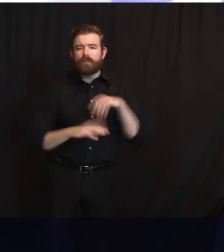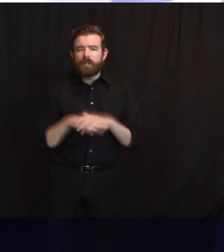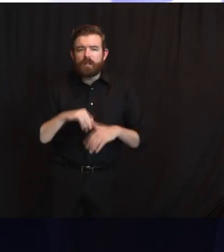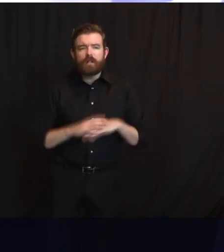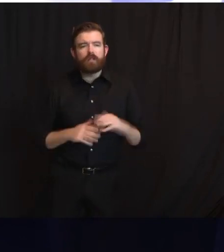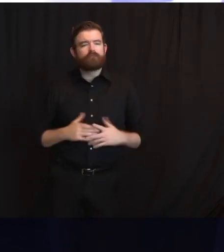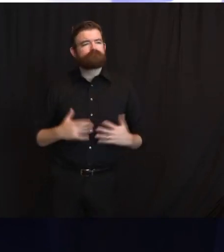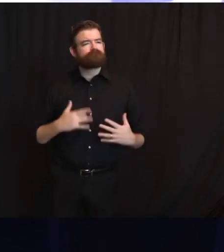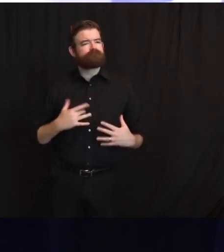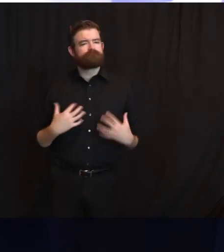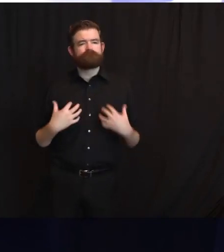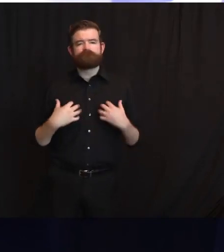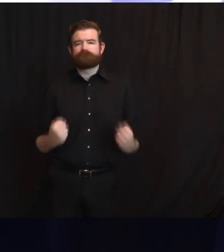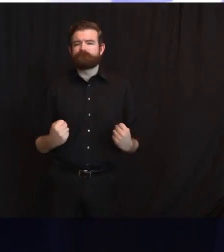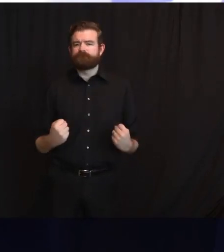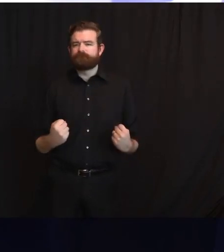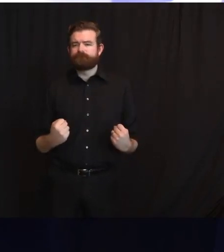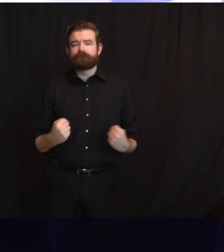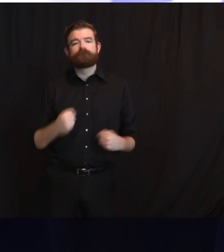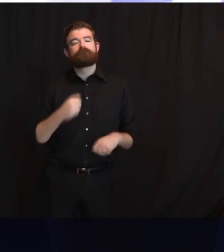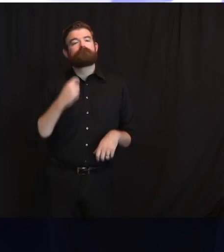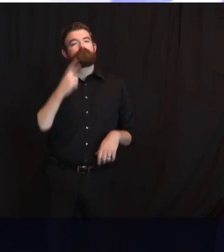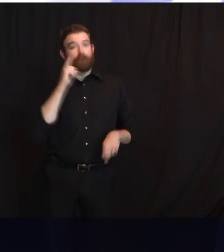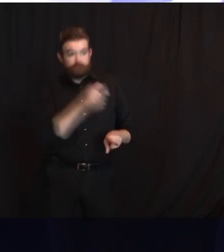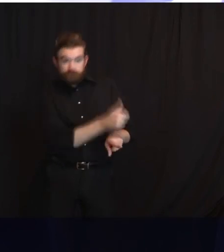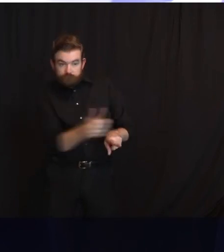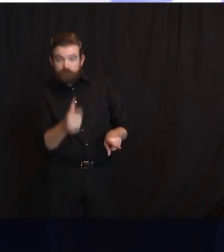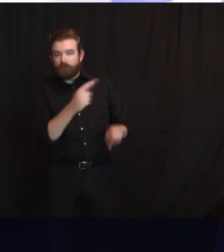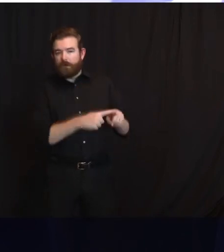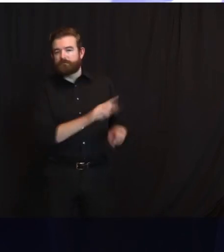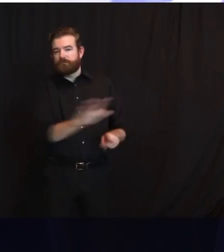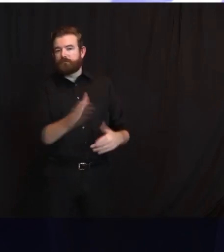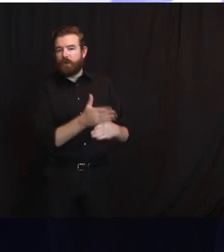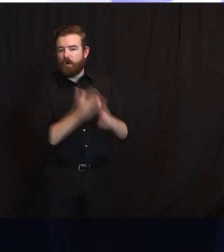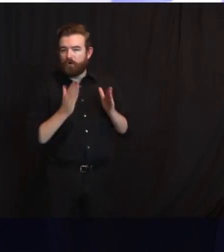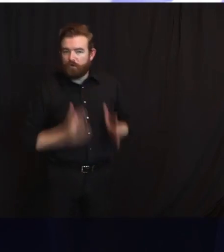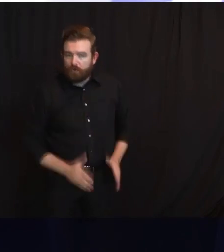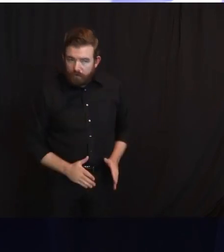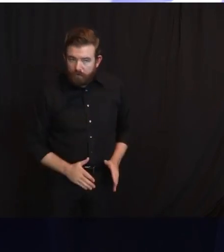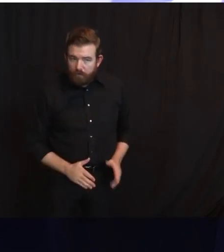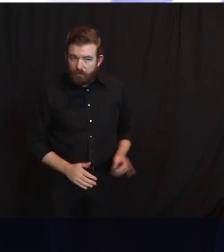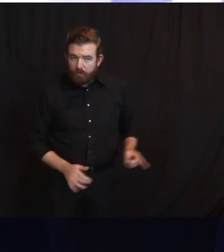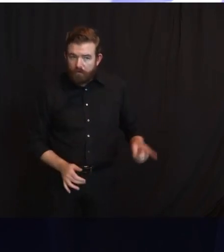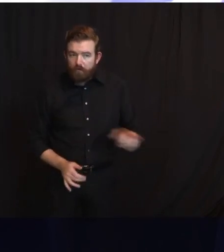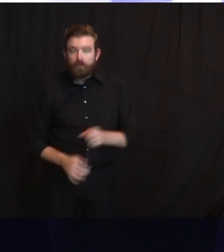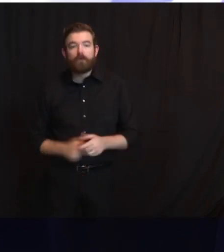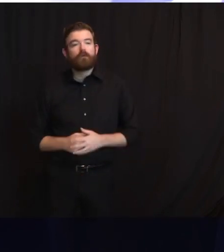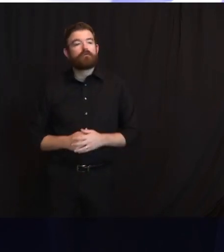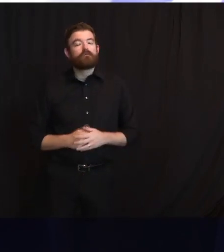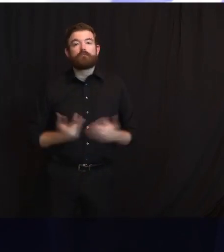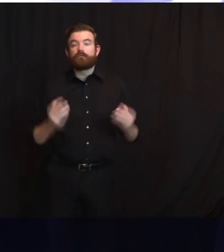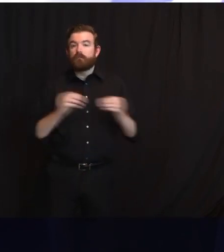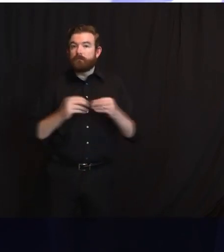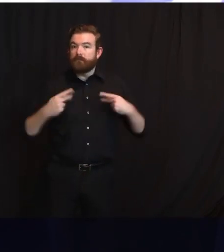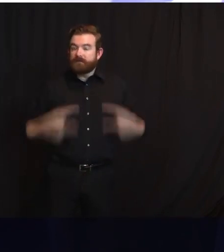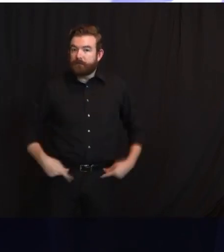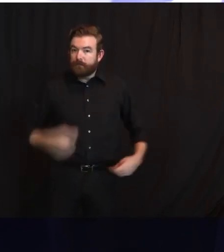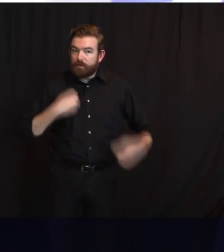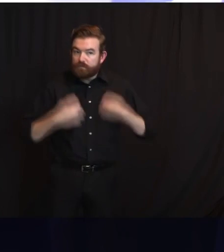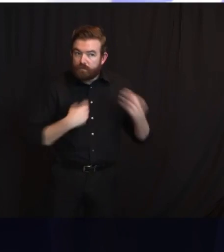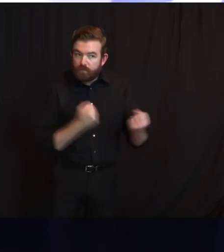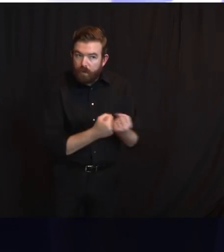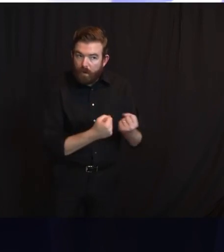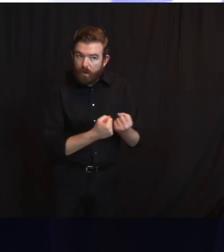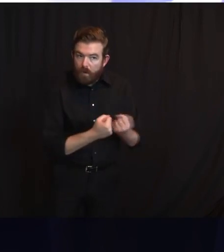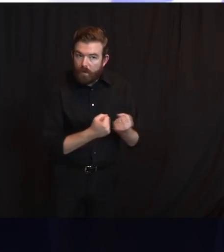new directive, expectant mothers will have additional physical and emotional support at what can be a joyful but also